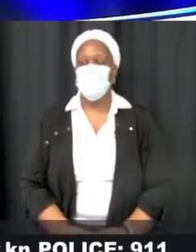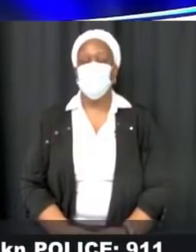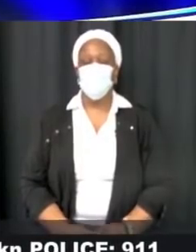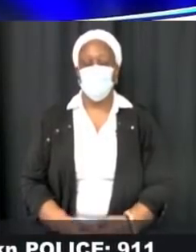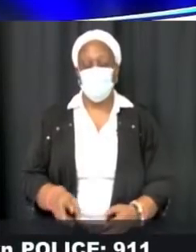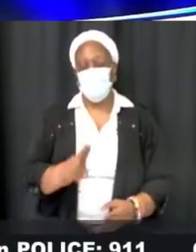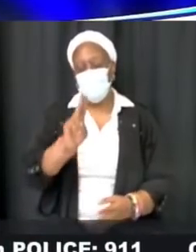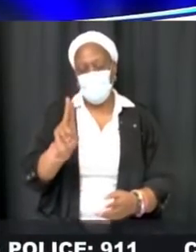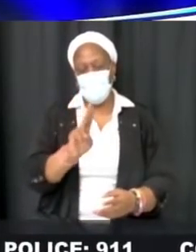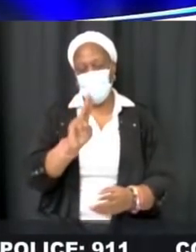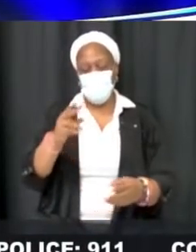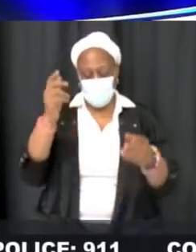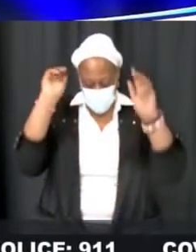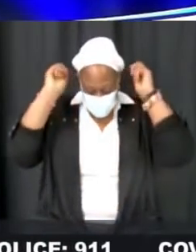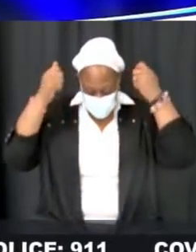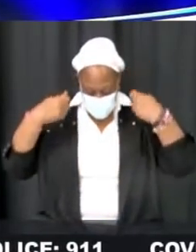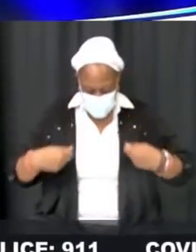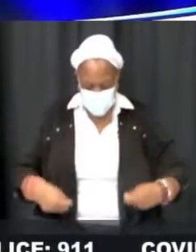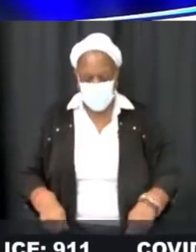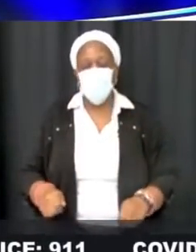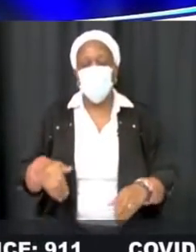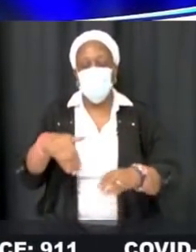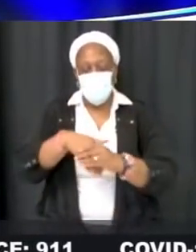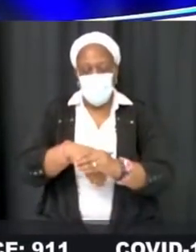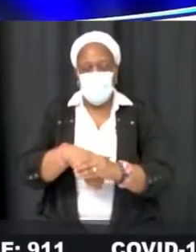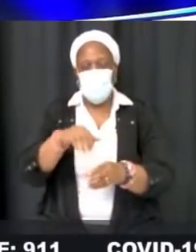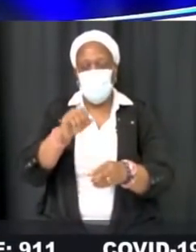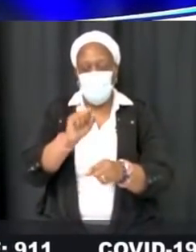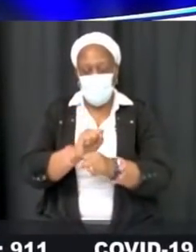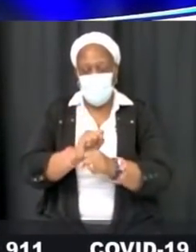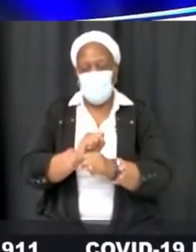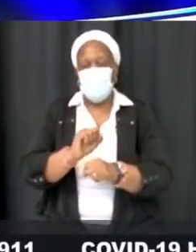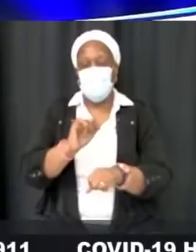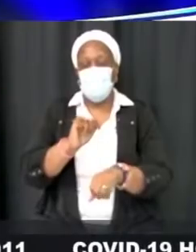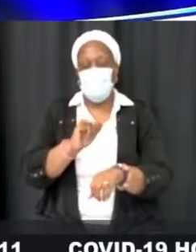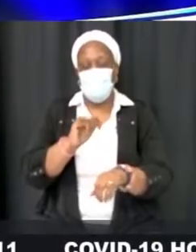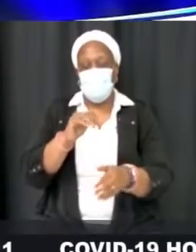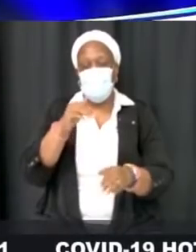prison. And so the prison